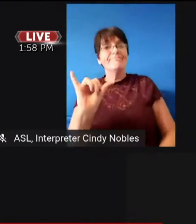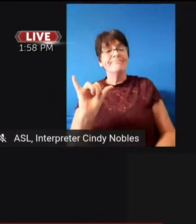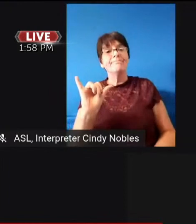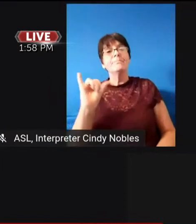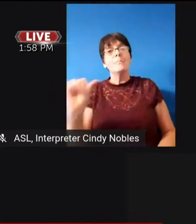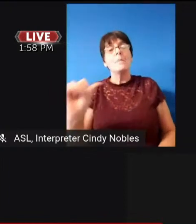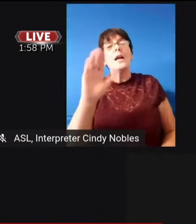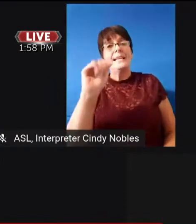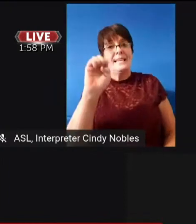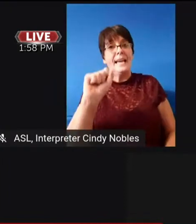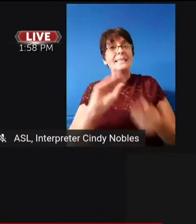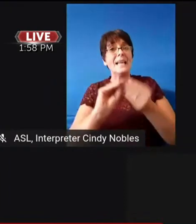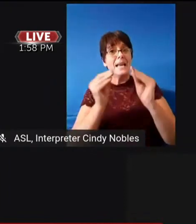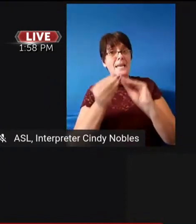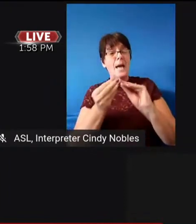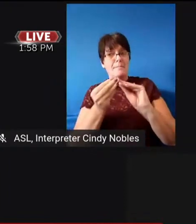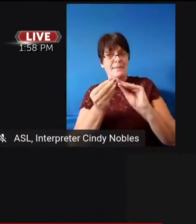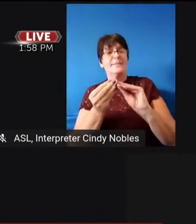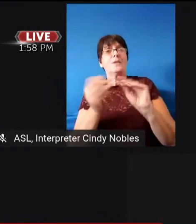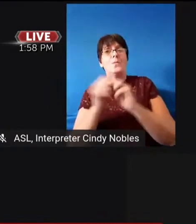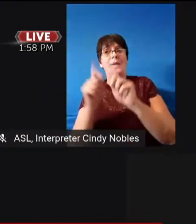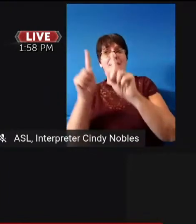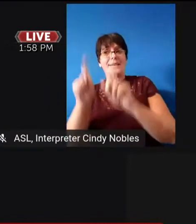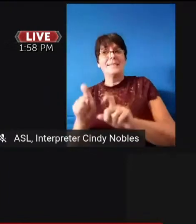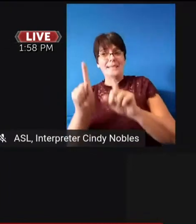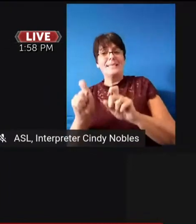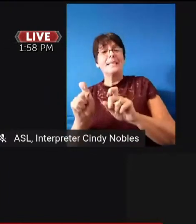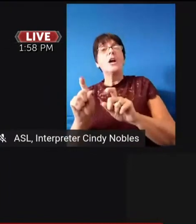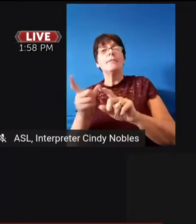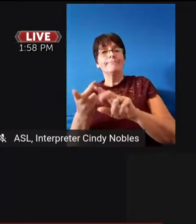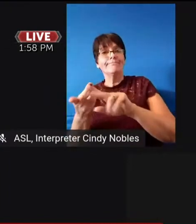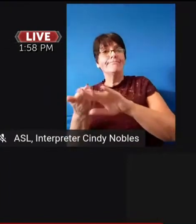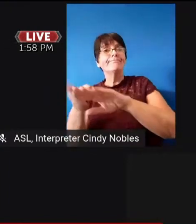case numbers relative to the amount of testing they're doing come up.